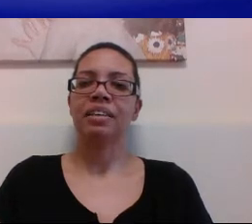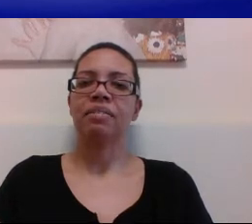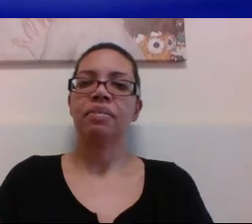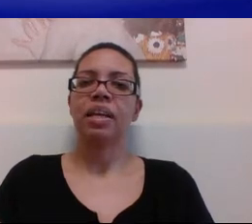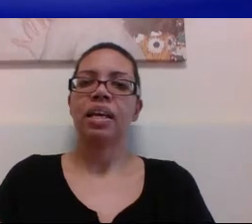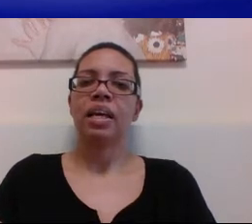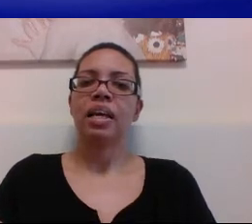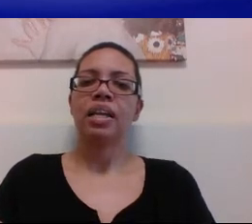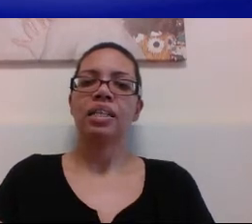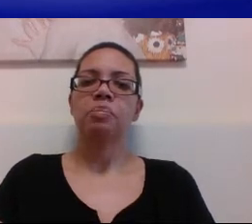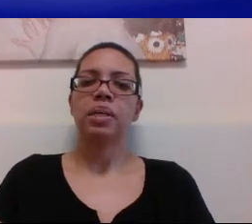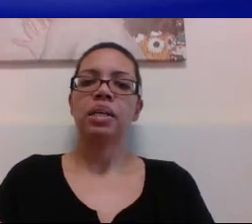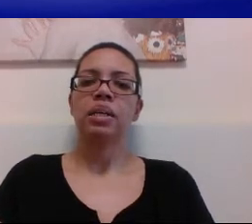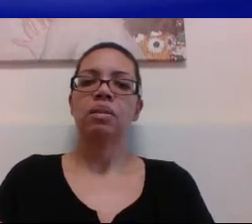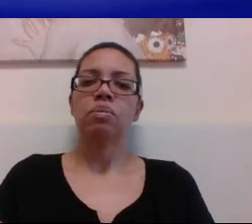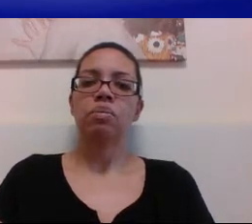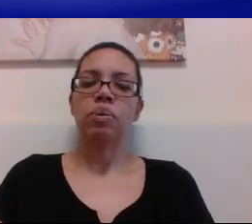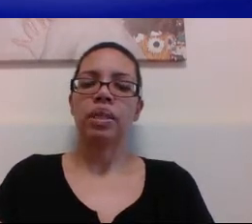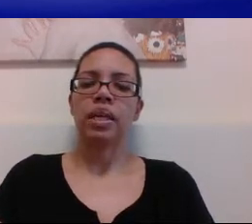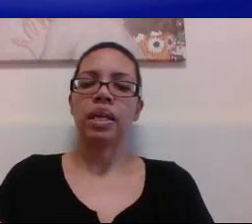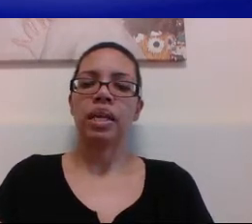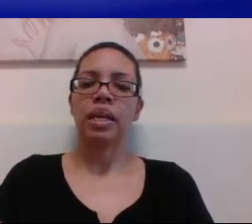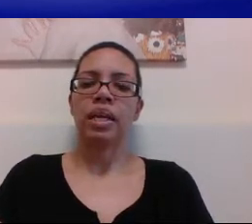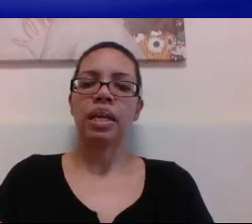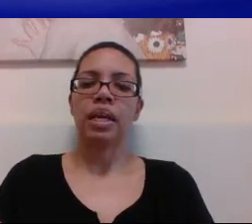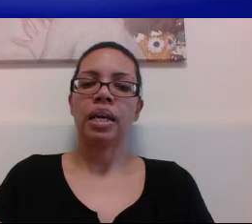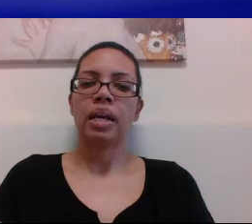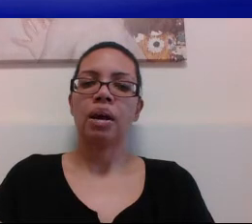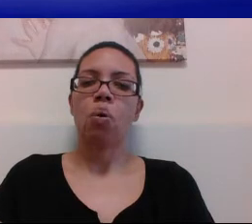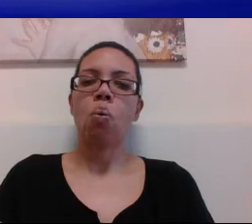Let's see. Let's begin with the